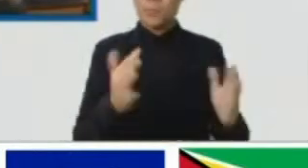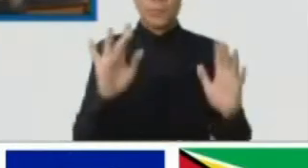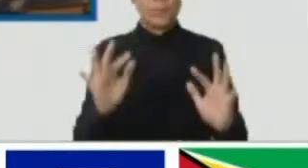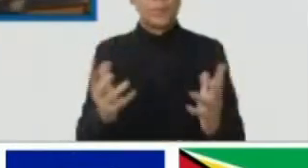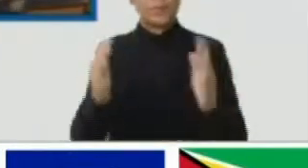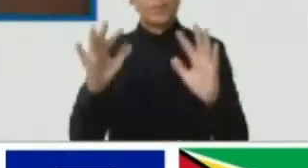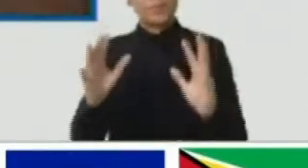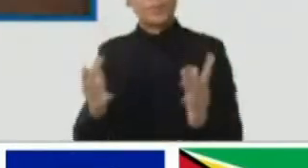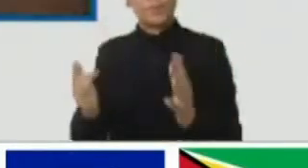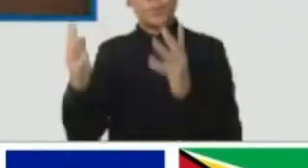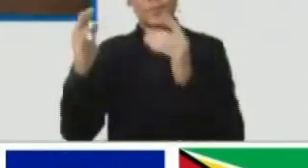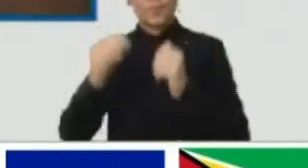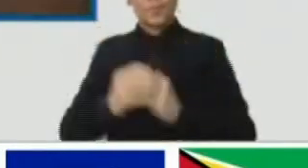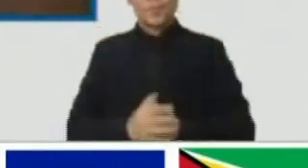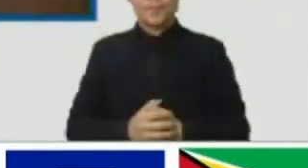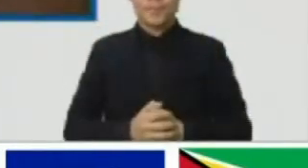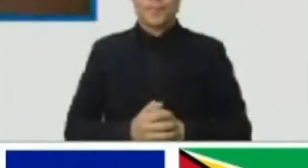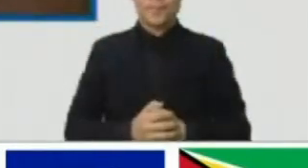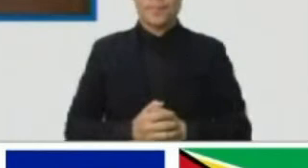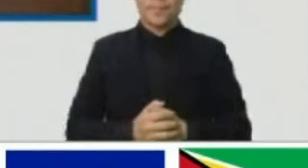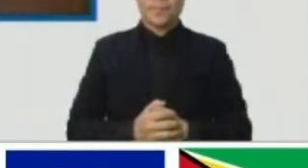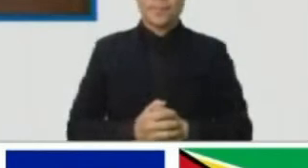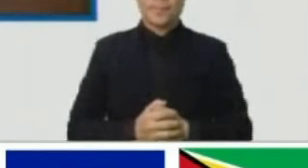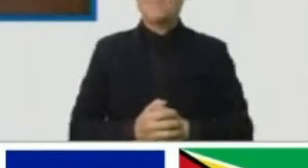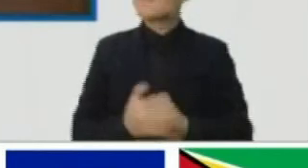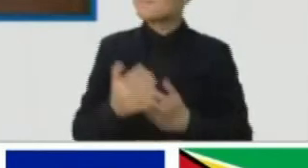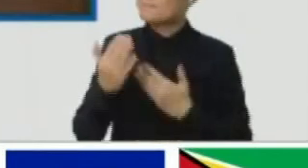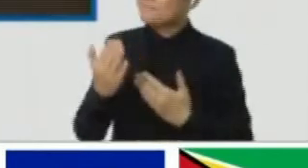Thank you so much, Ms. Barcena.